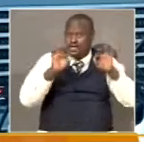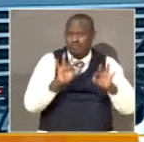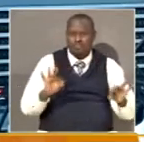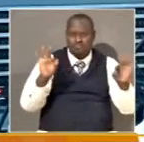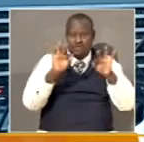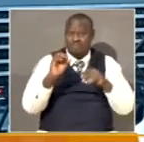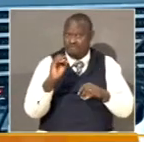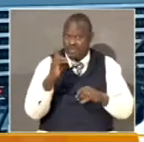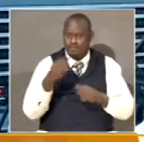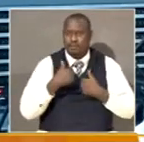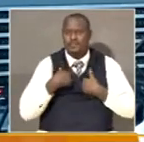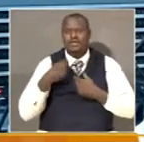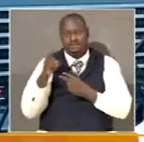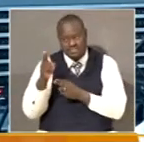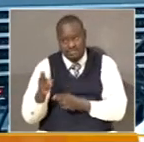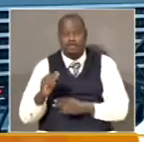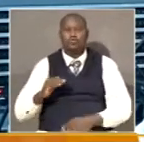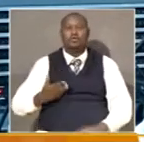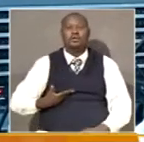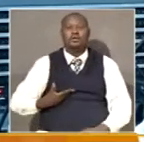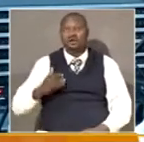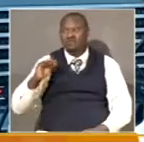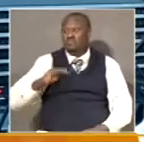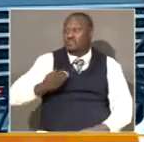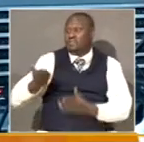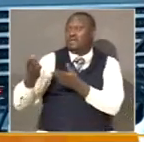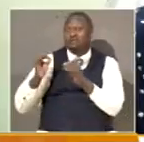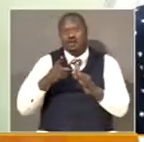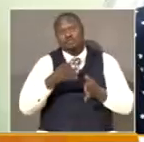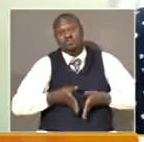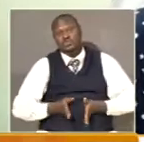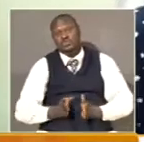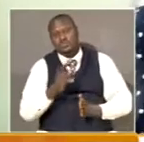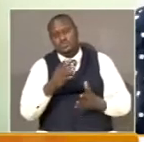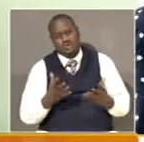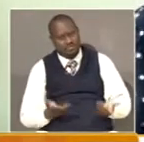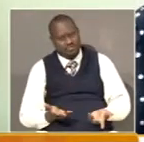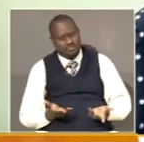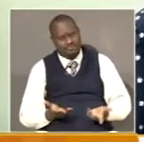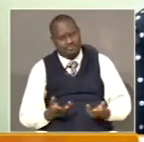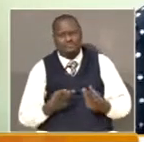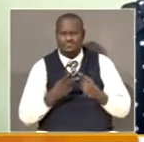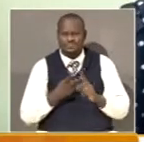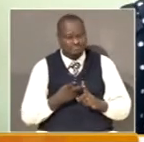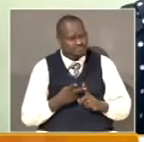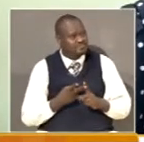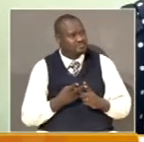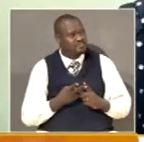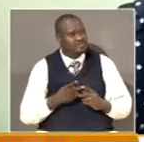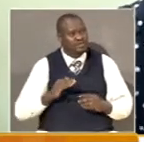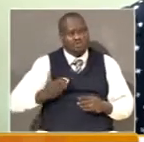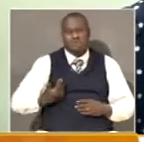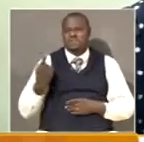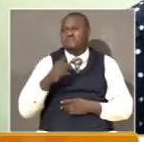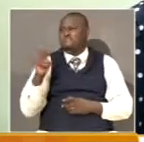respect a woman. Because if it wasn't for a woman, we wouldn't have been here. As far as I'm concerned, Women's Day is a day like any other. That's why I'm here.